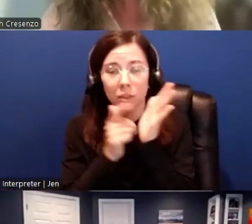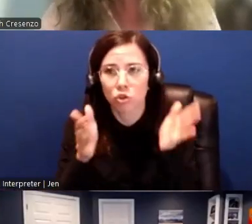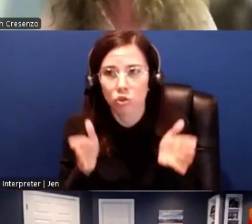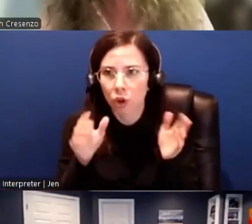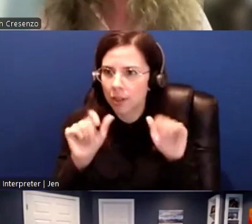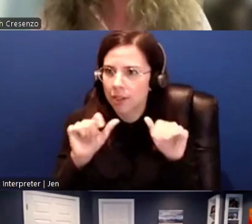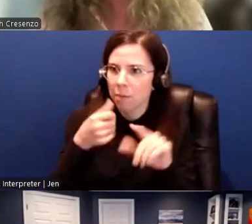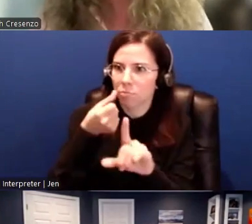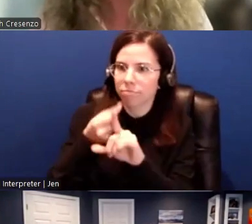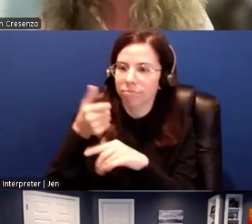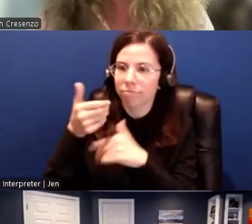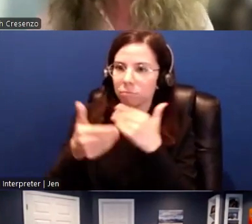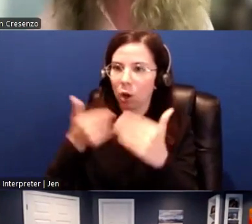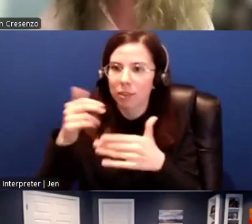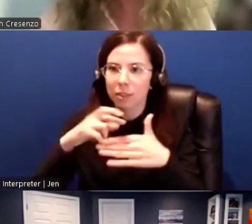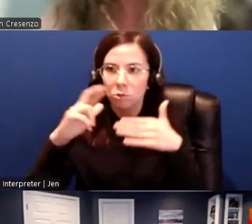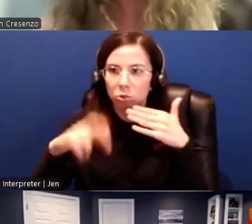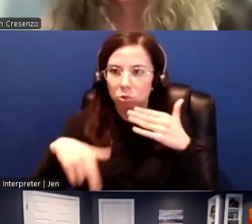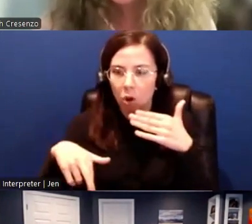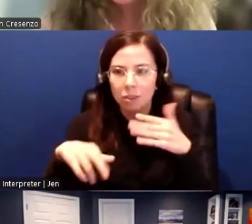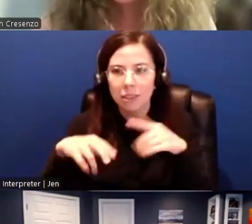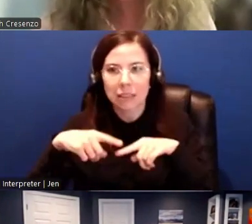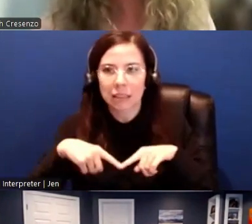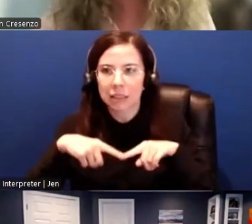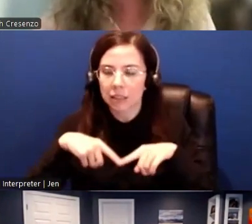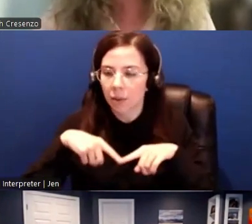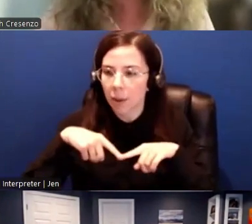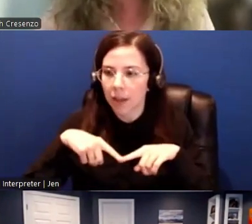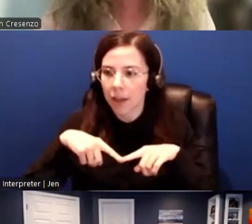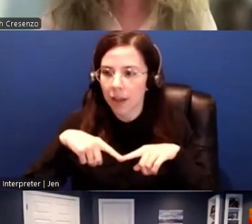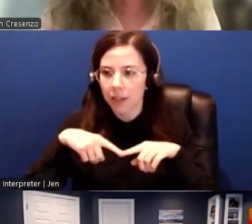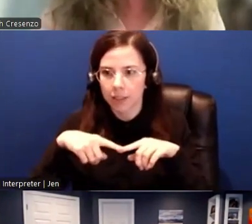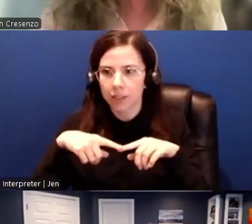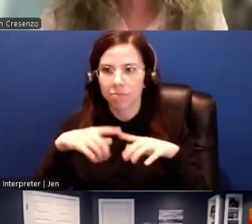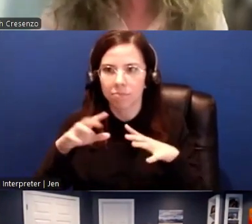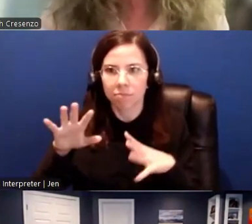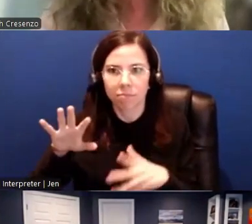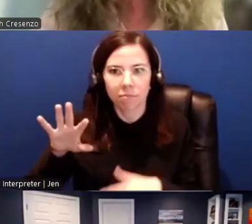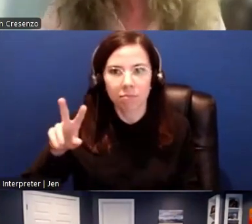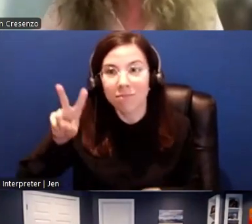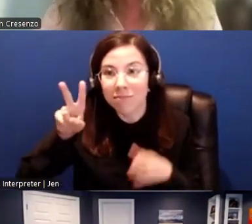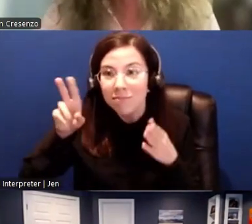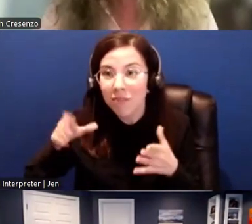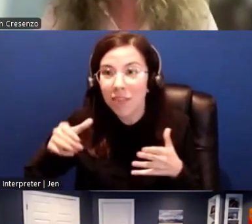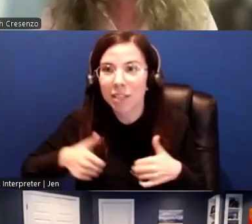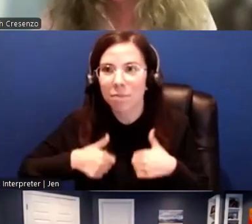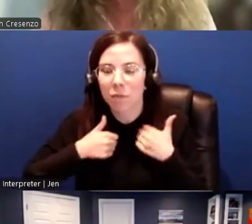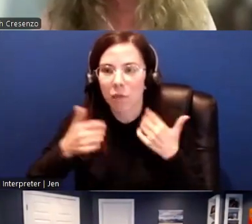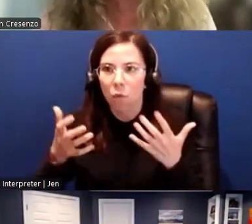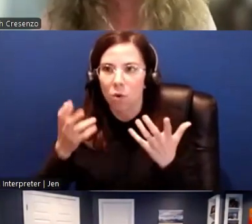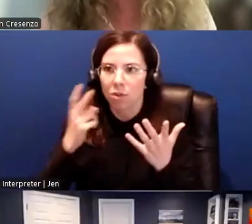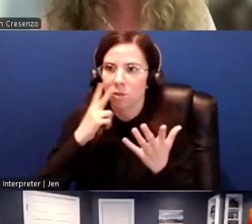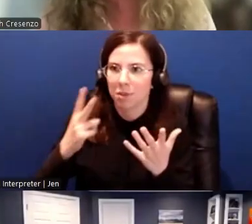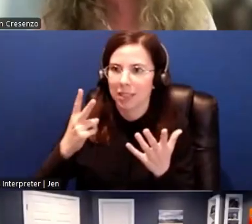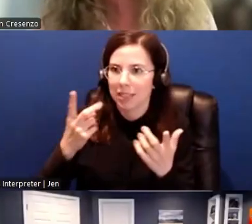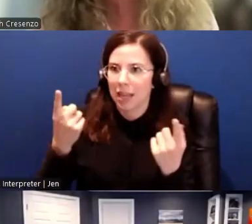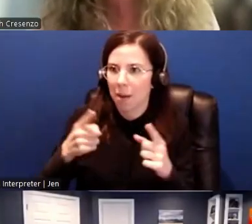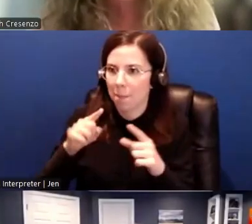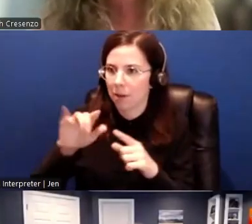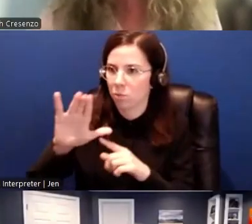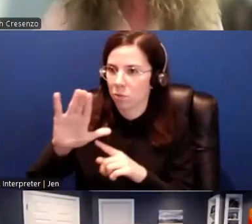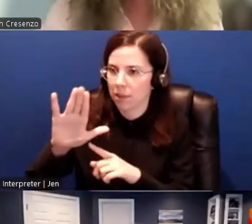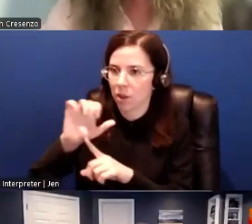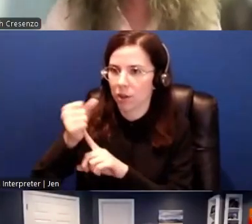the processes and outcomes depending on what the victim survivor wants to see happen in that